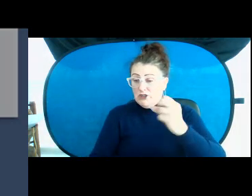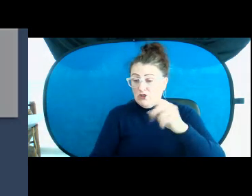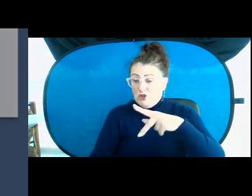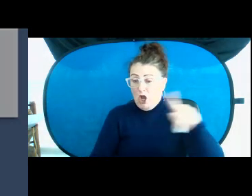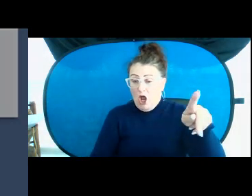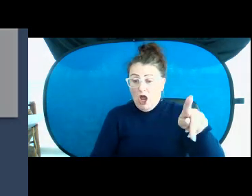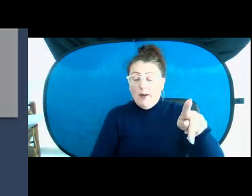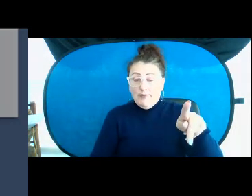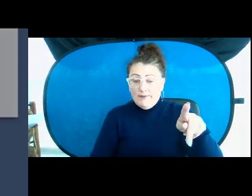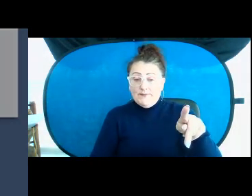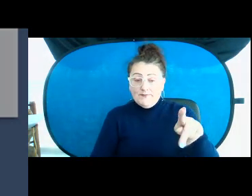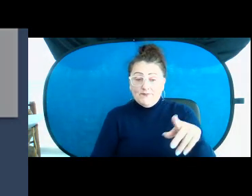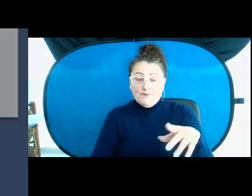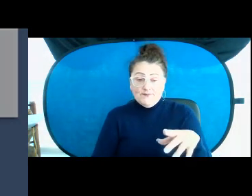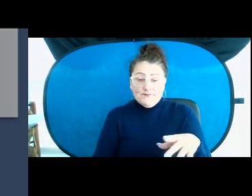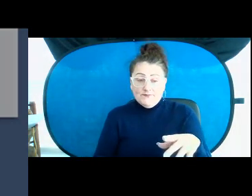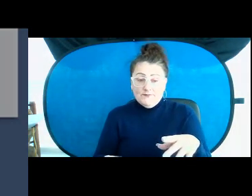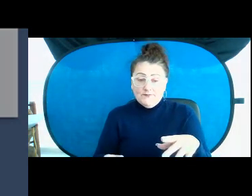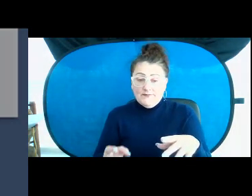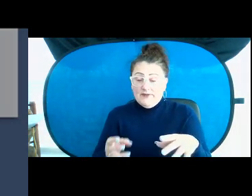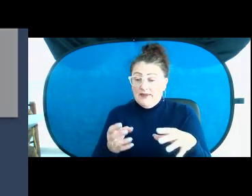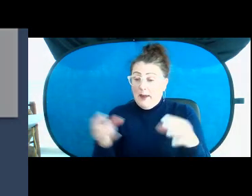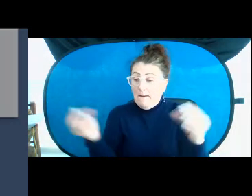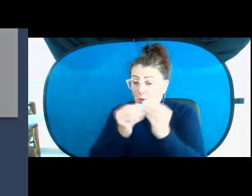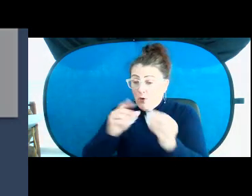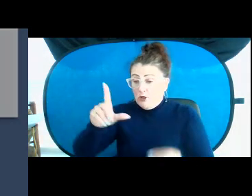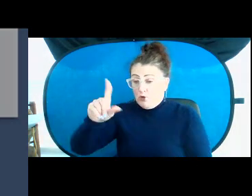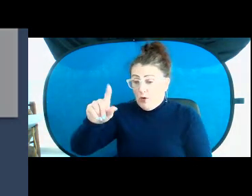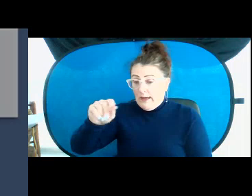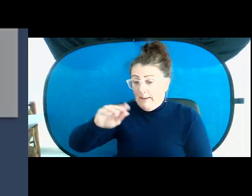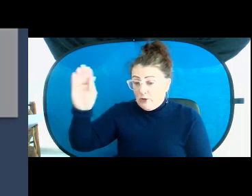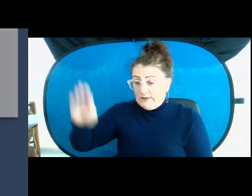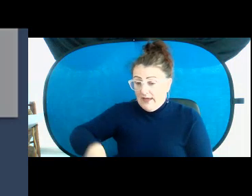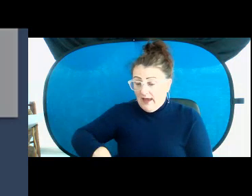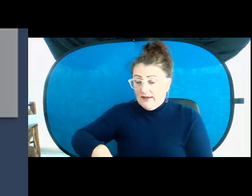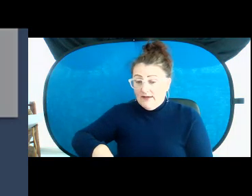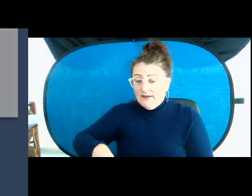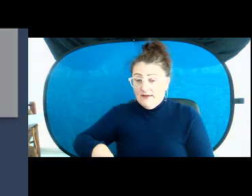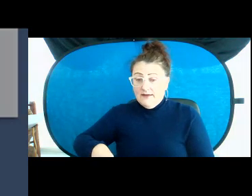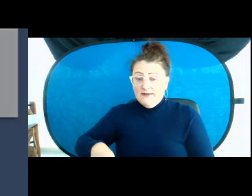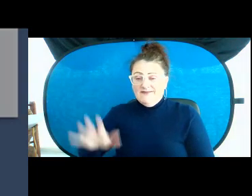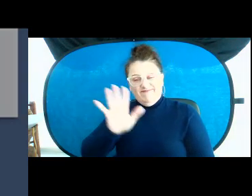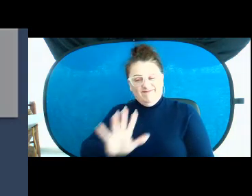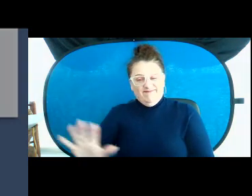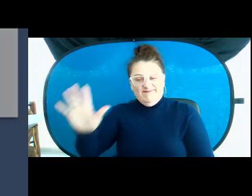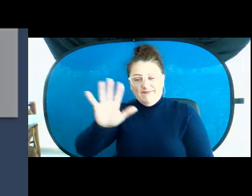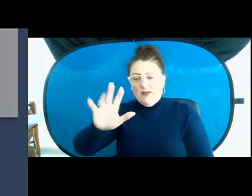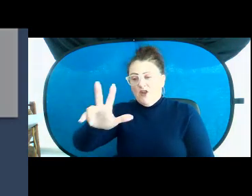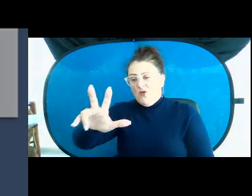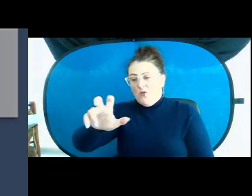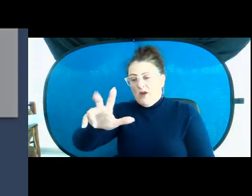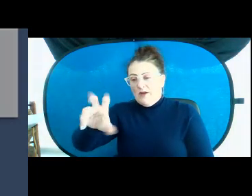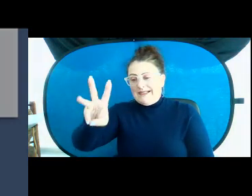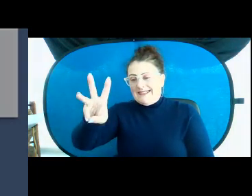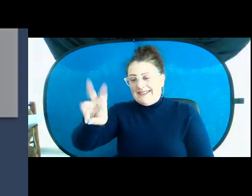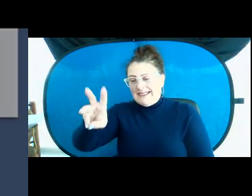initial allocations that exceed the program amount by 20% and supplemental fund requests is approximately $360 million.